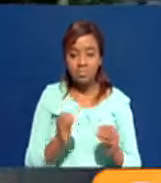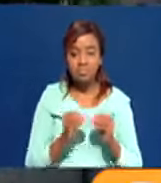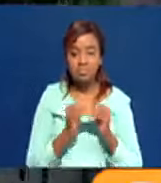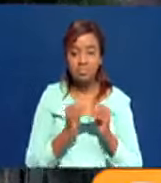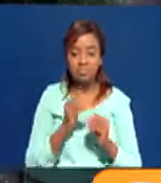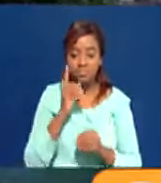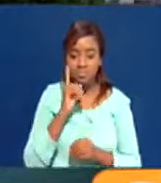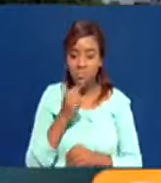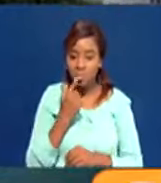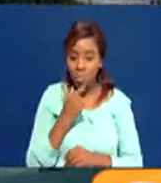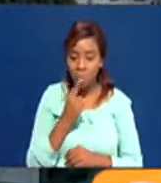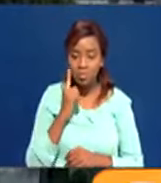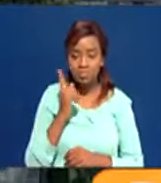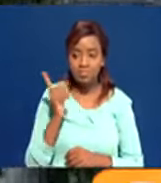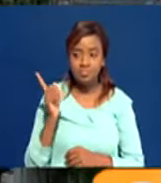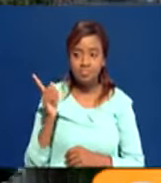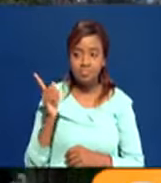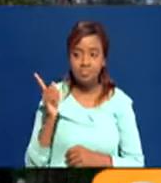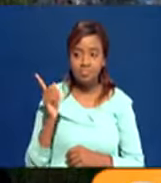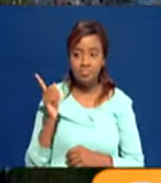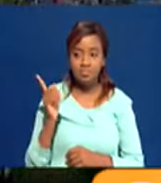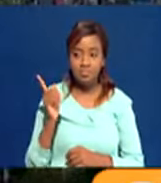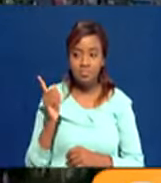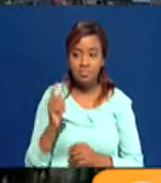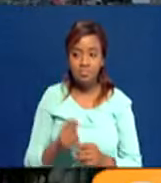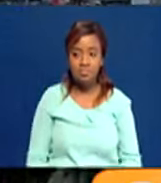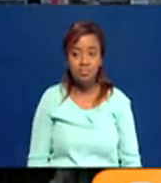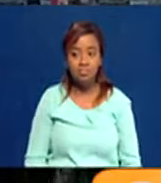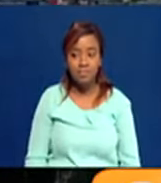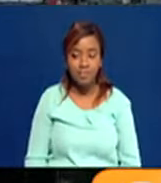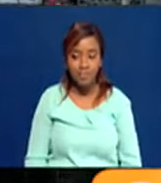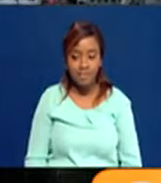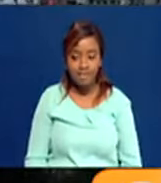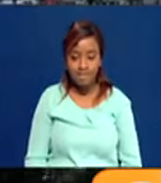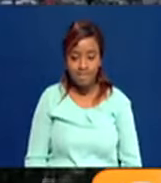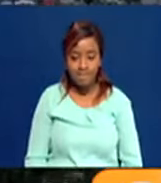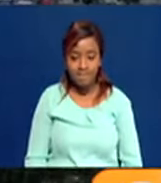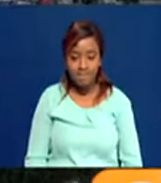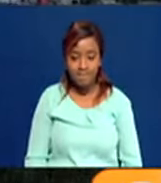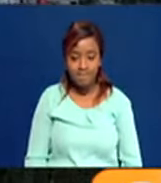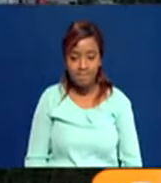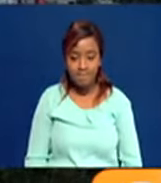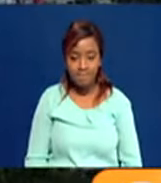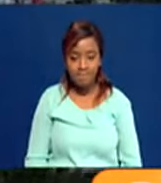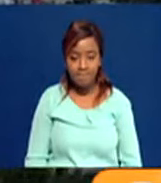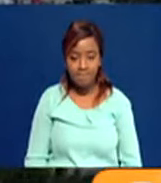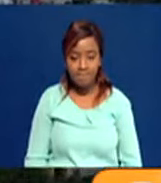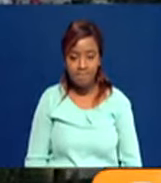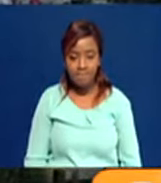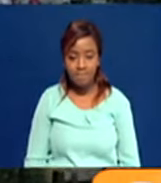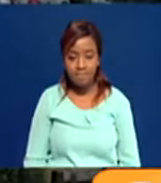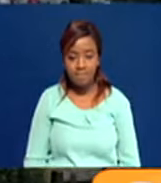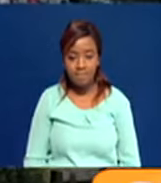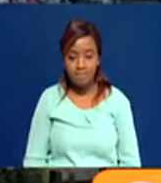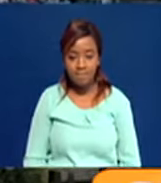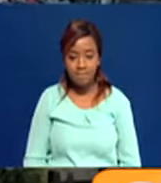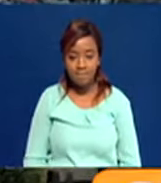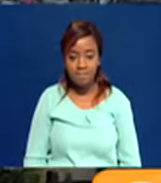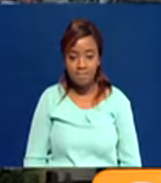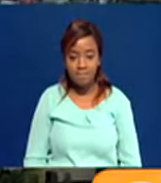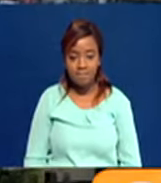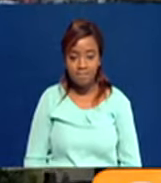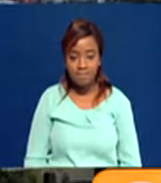to evaluate the property. The person transferring a piece of land must be registered owner or given powers by county attorney.